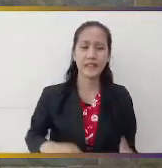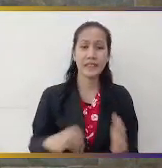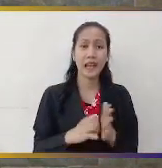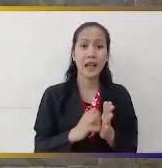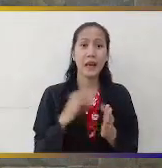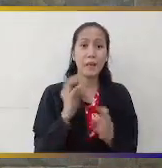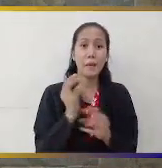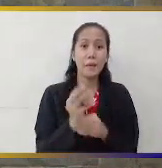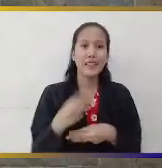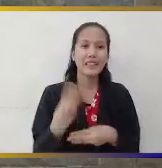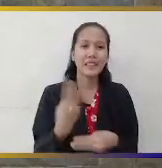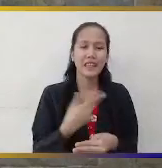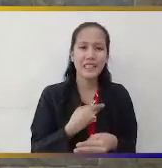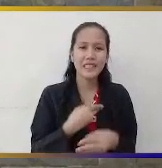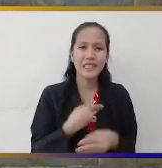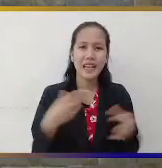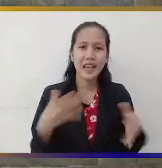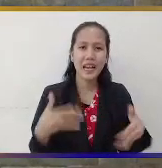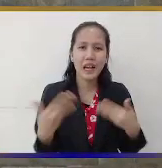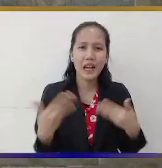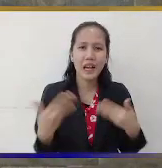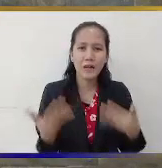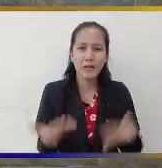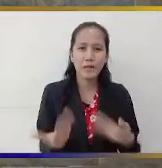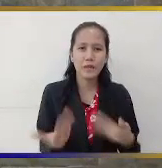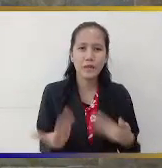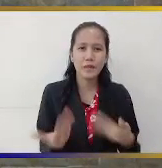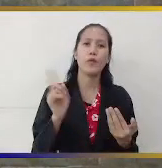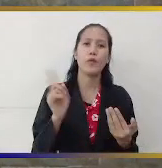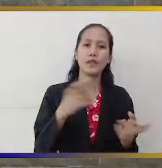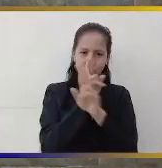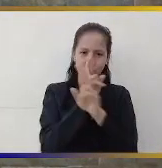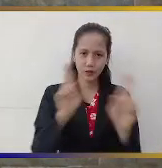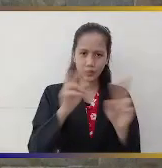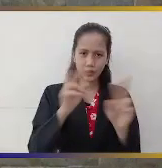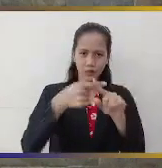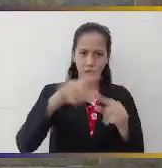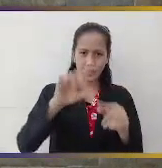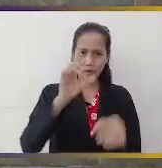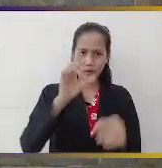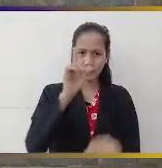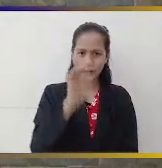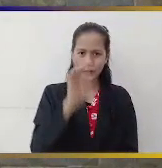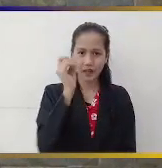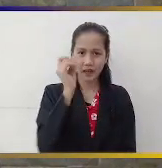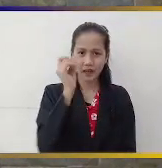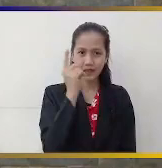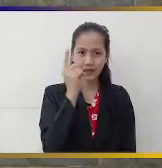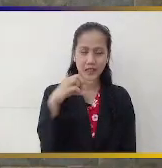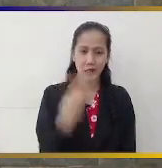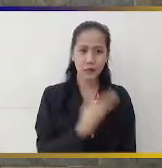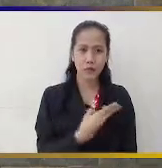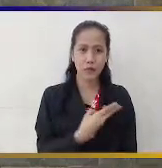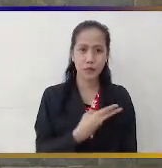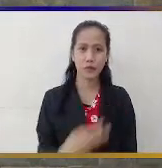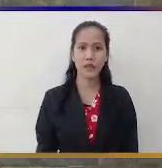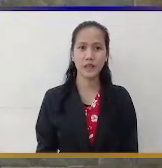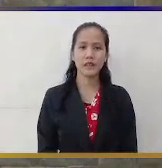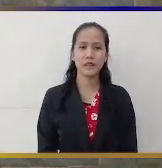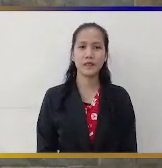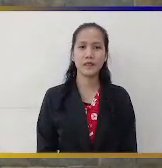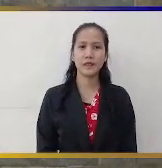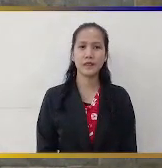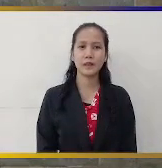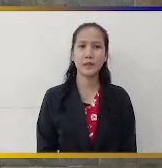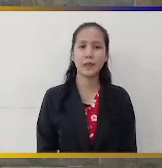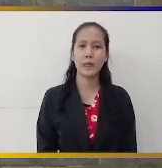to be fleshly. You're set free to be word-centered, word-conquered, word-submitted and surrendered.